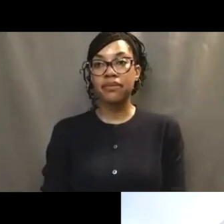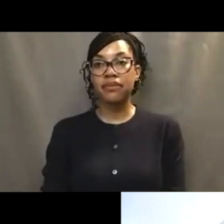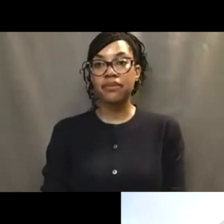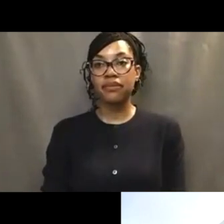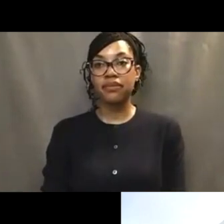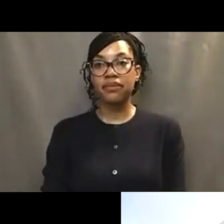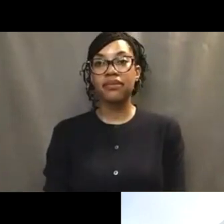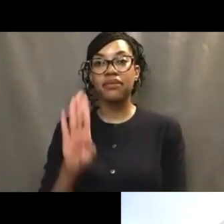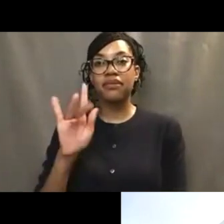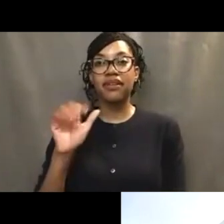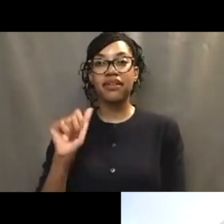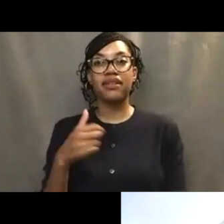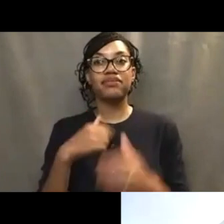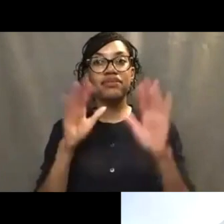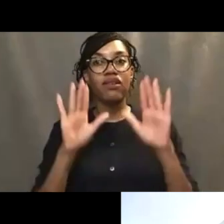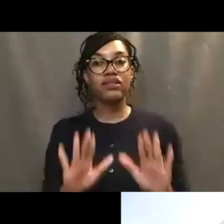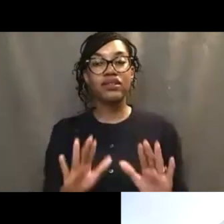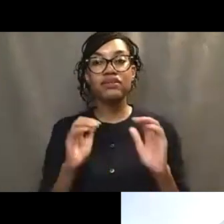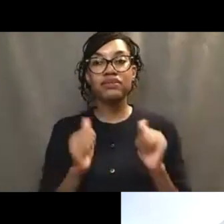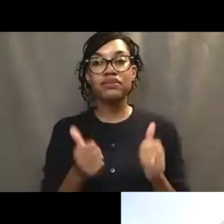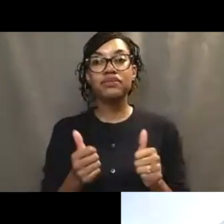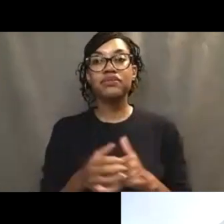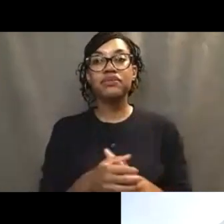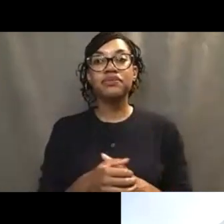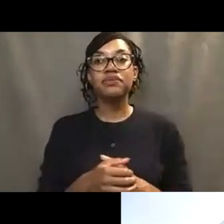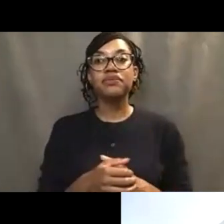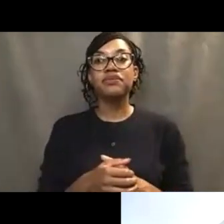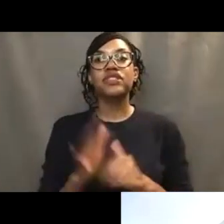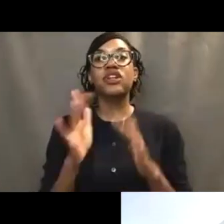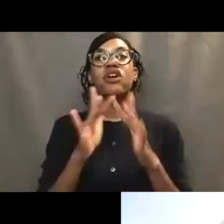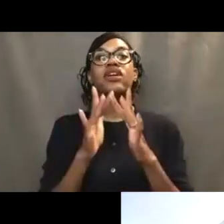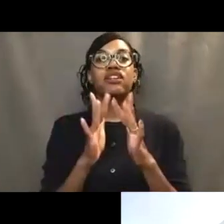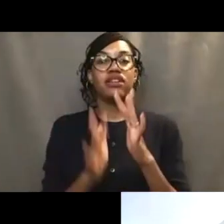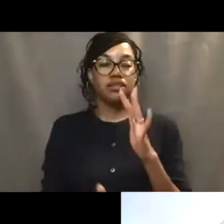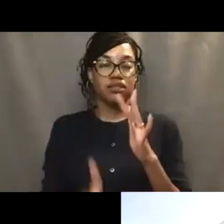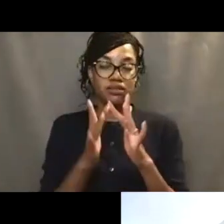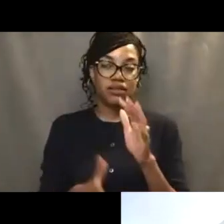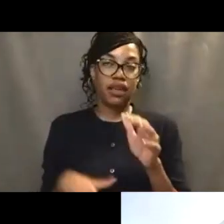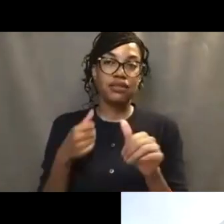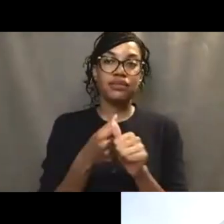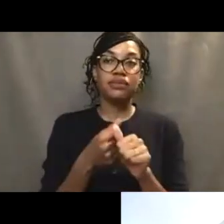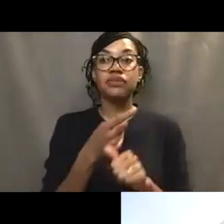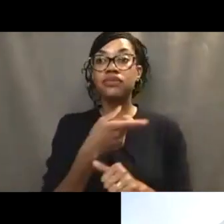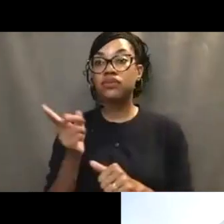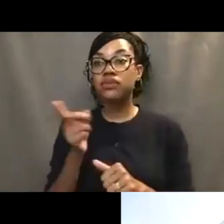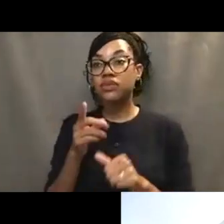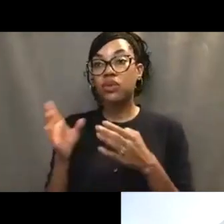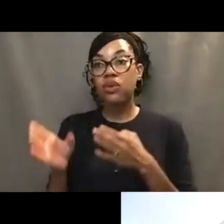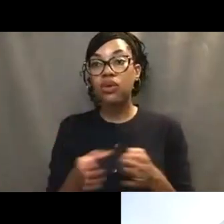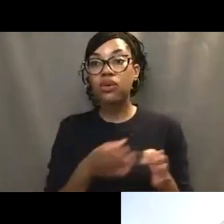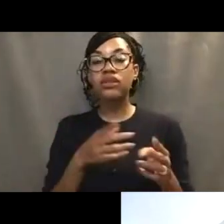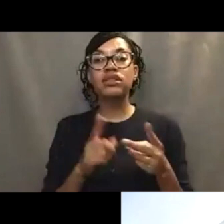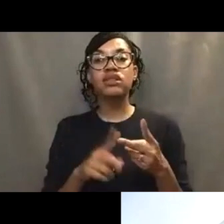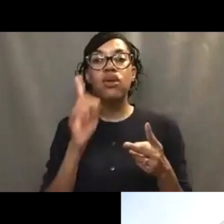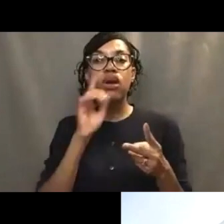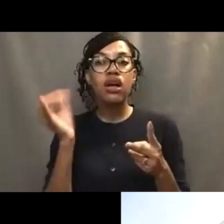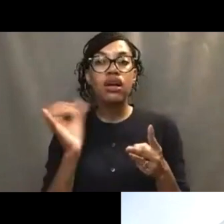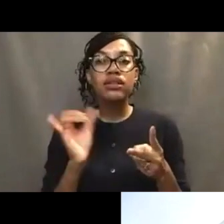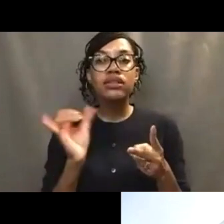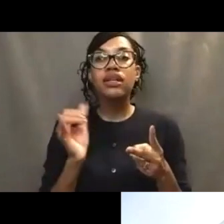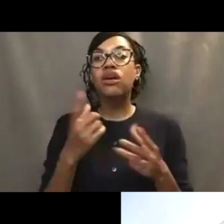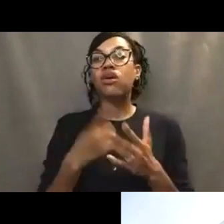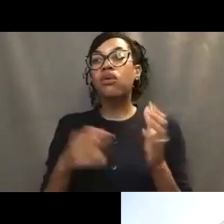Awesome. So members about organizing, have any of you done that? What did it look like? What structures were in place?